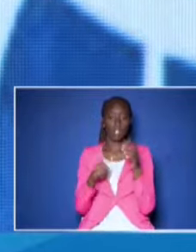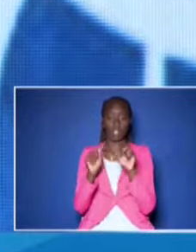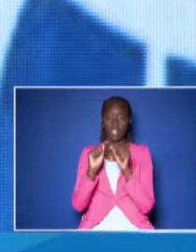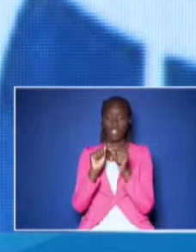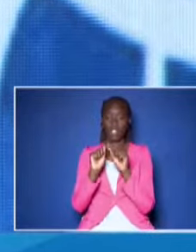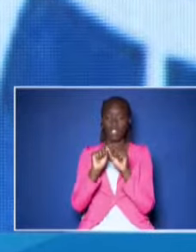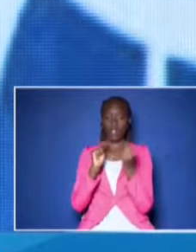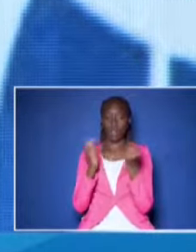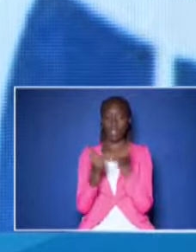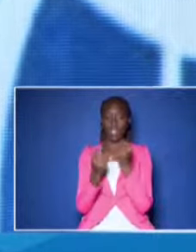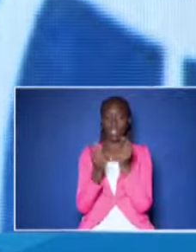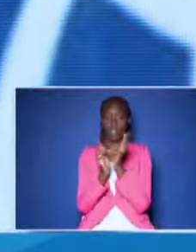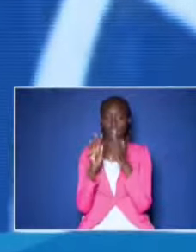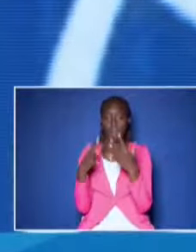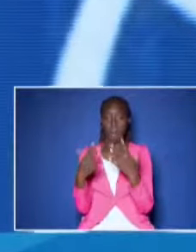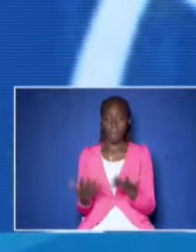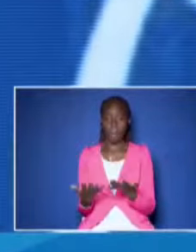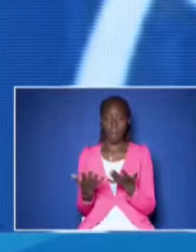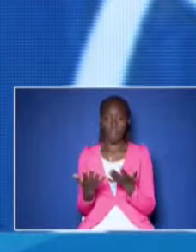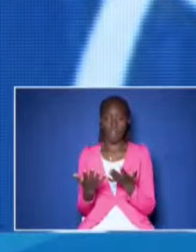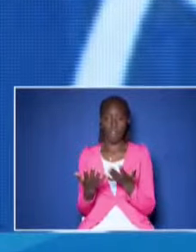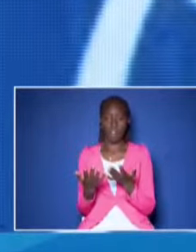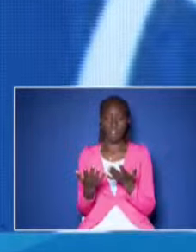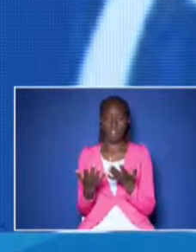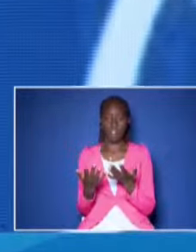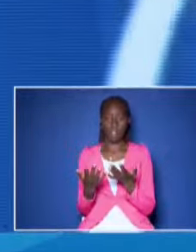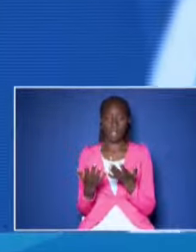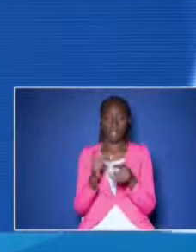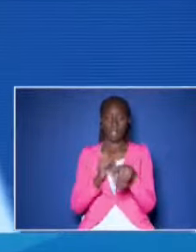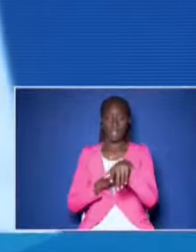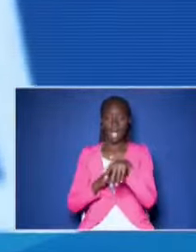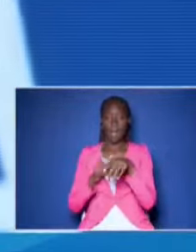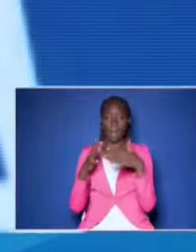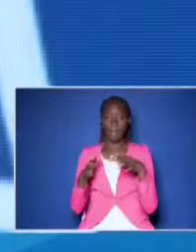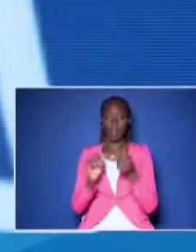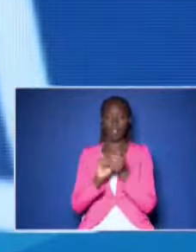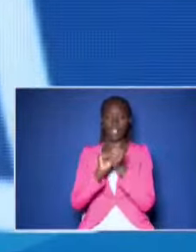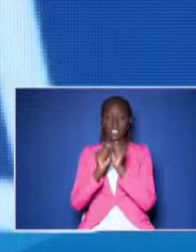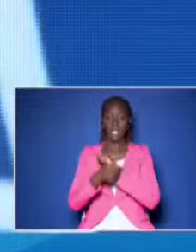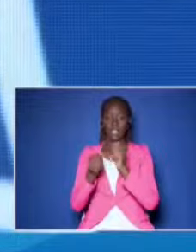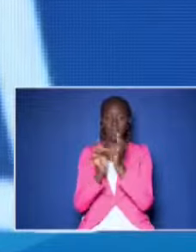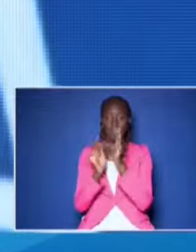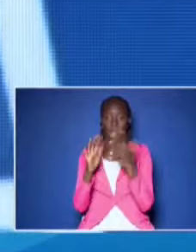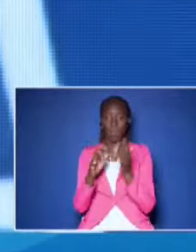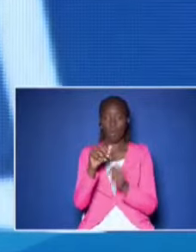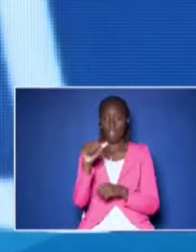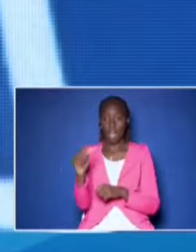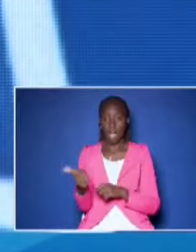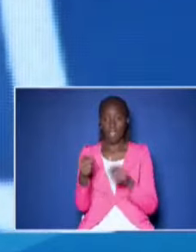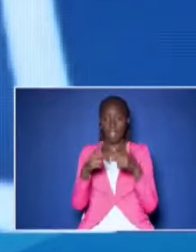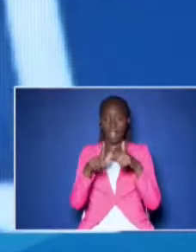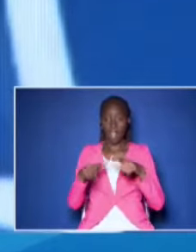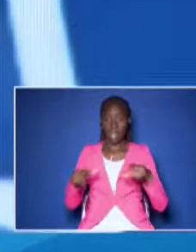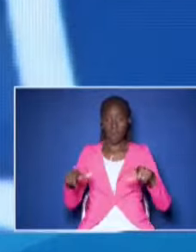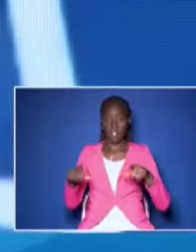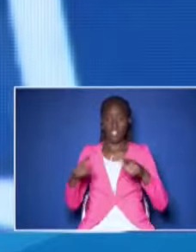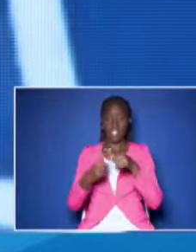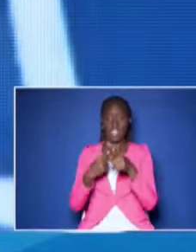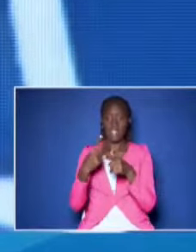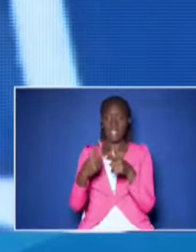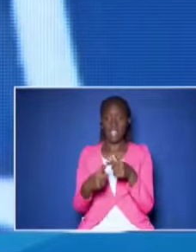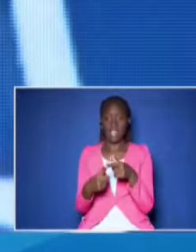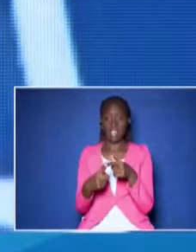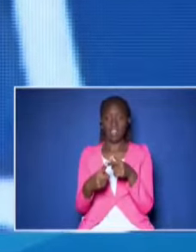translation are you are you listening because every one of your judgments